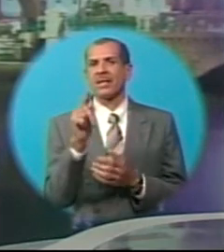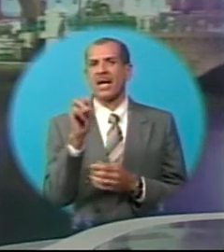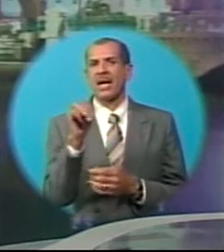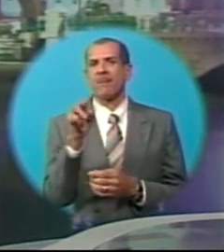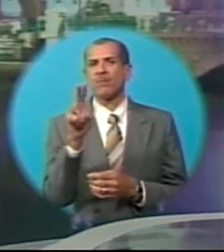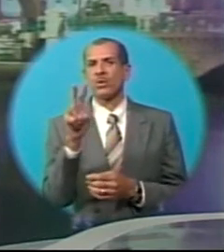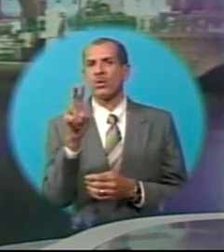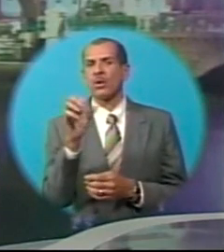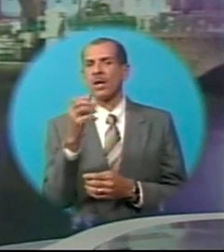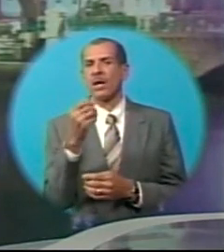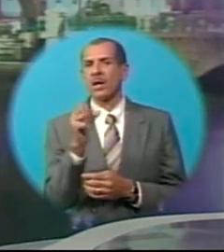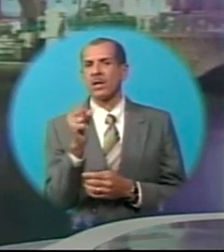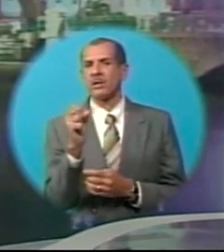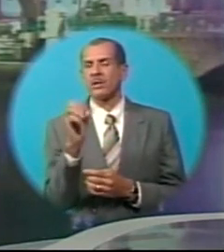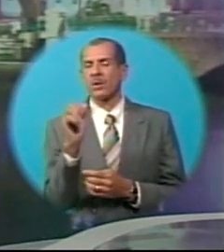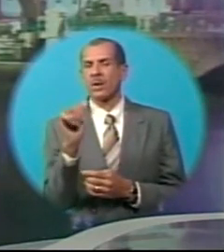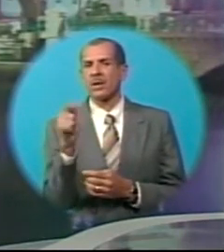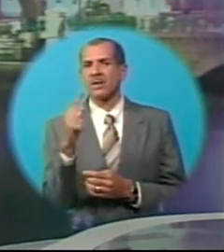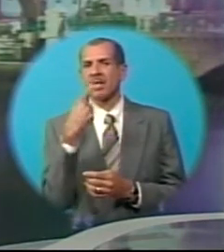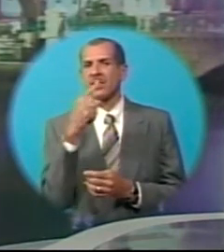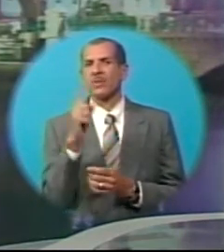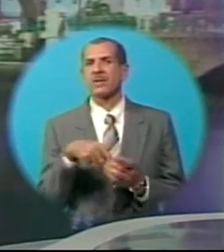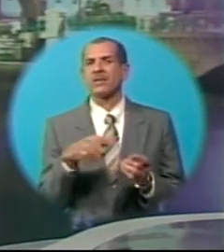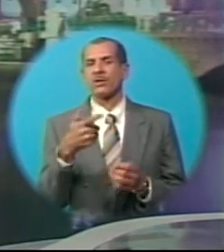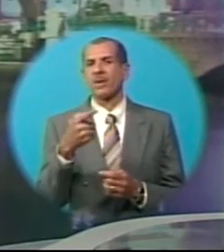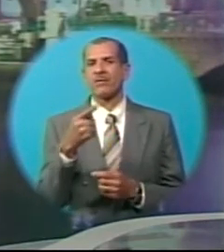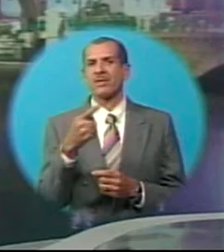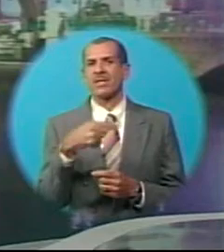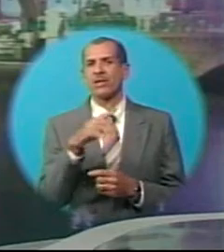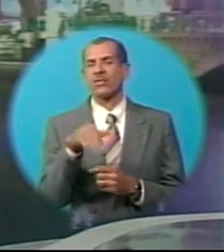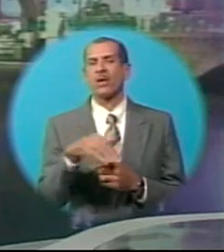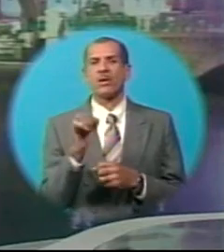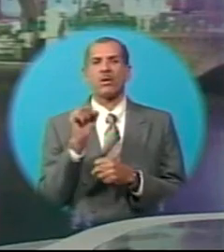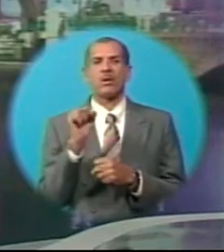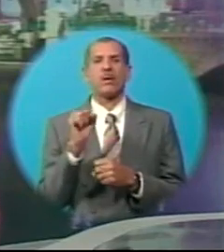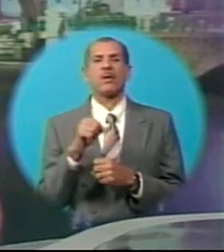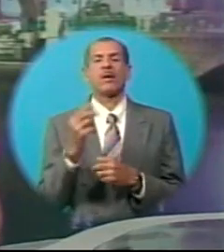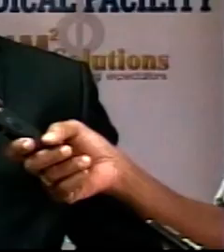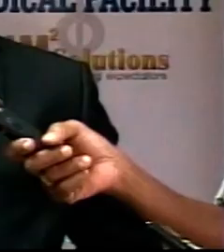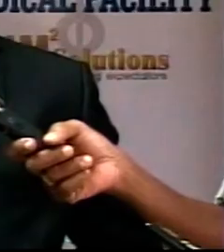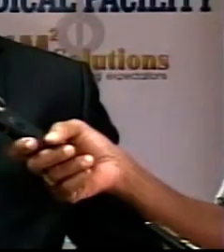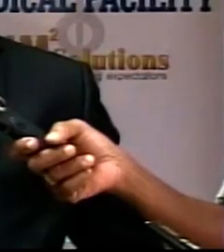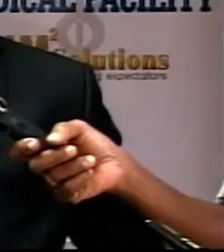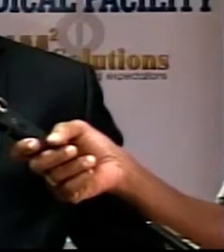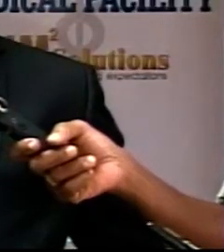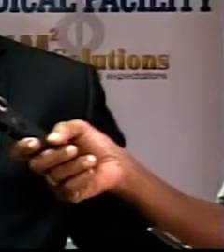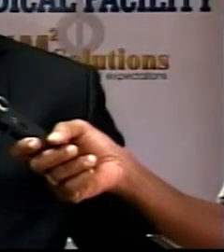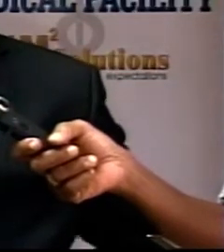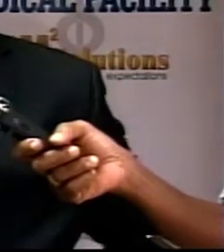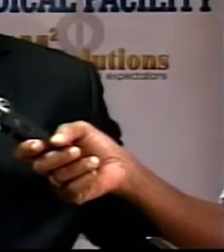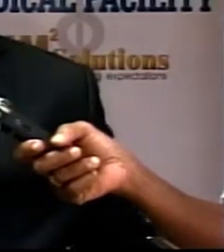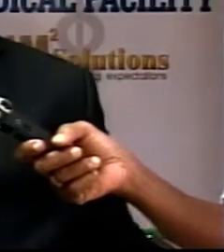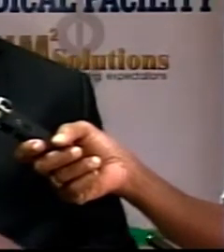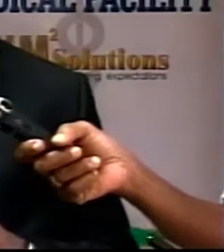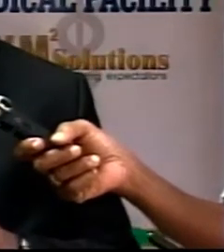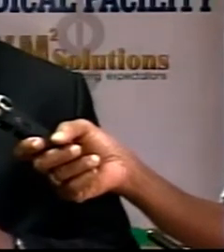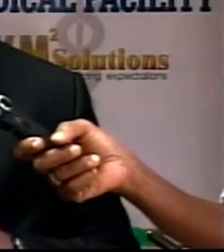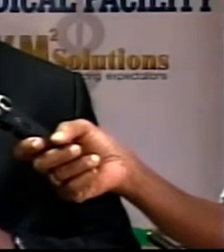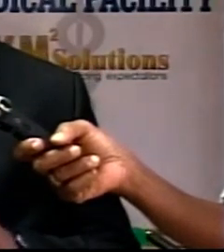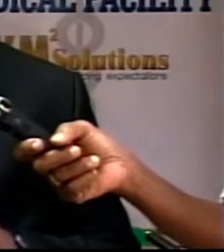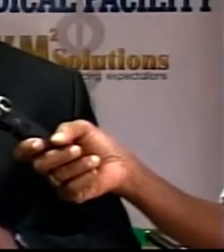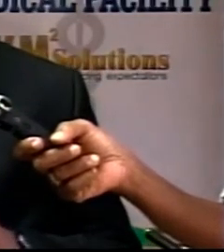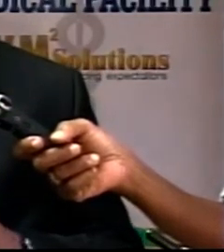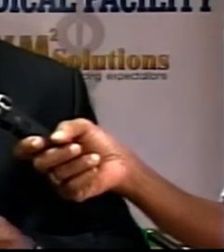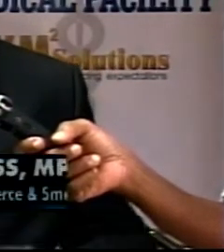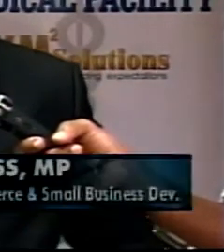is a shining example of what a 21st century employer should be. I think employers in Barbados have a